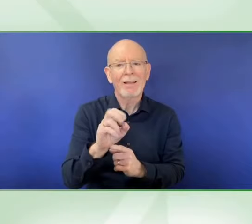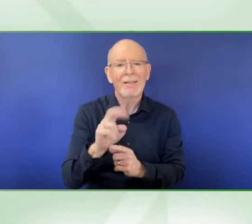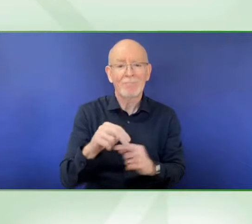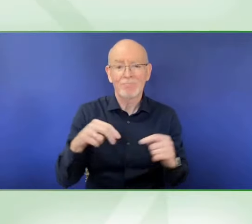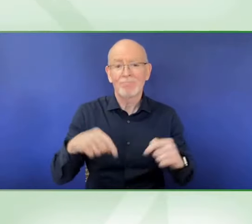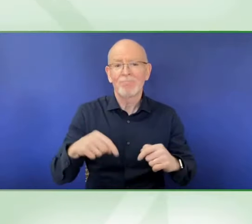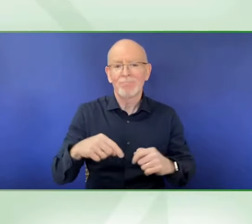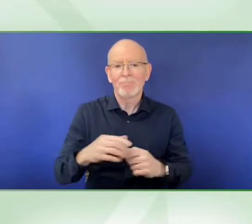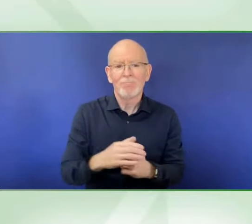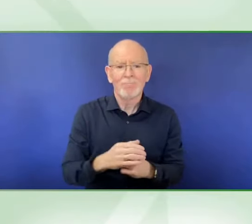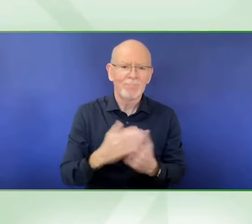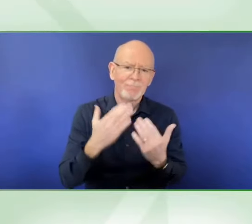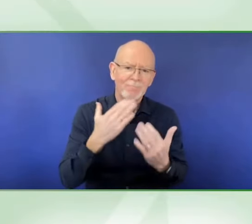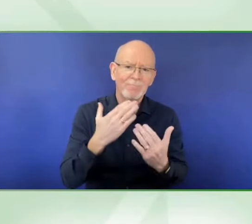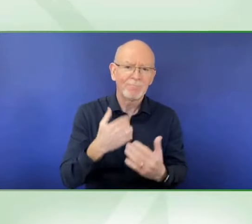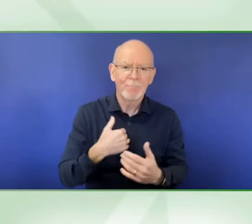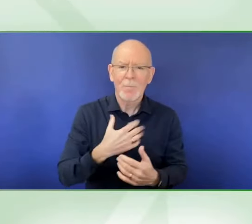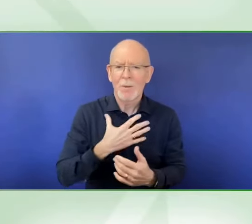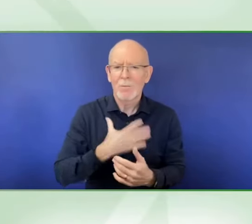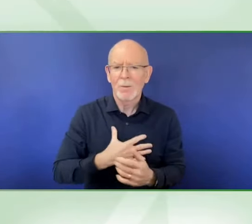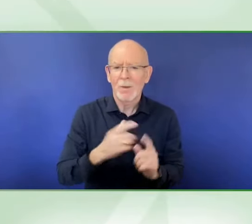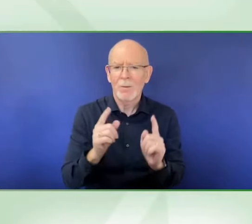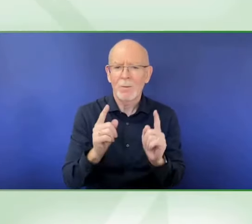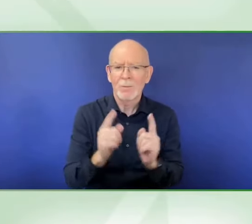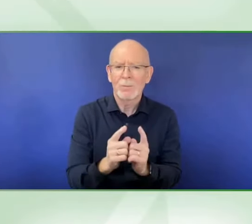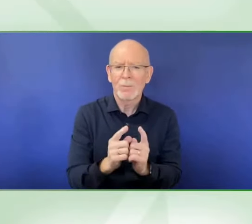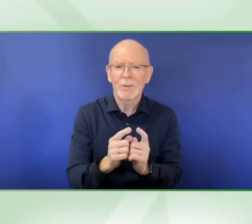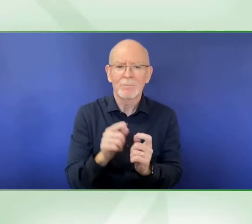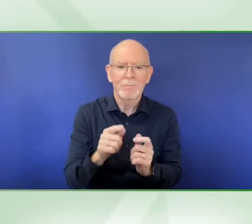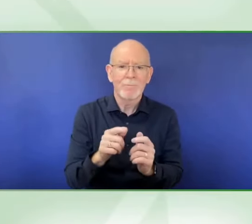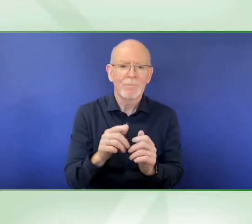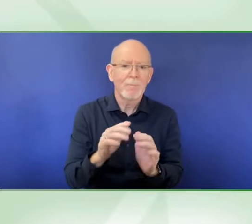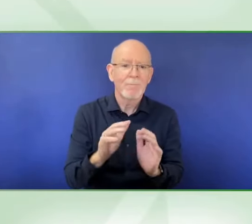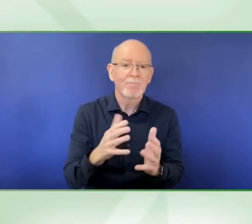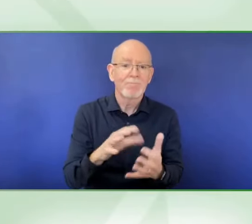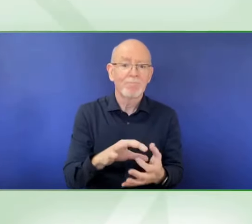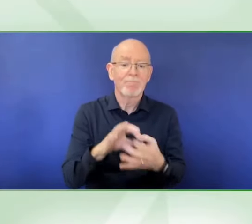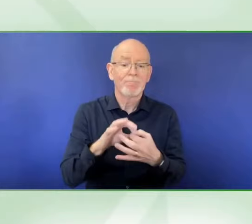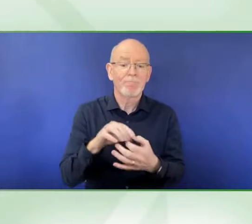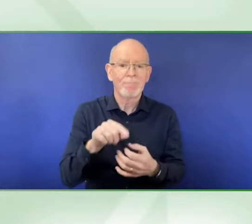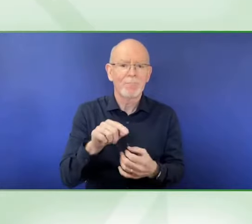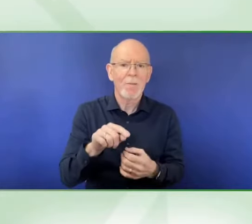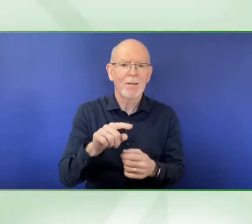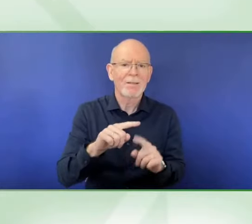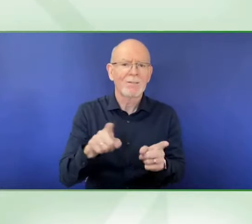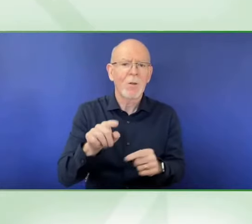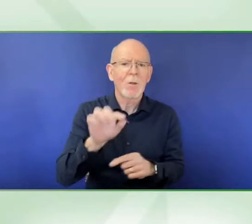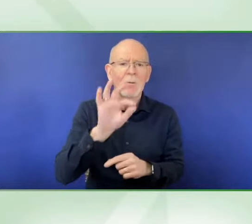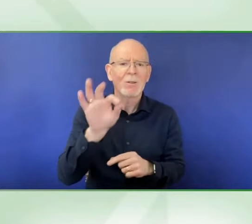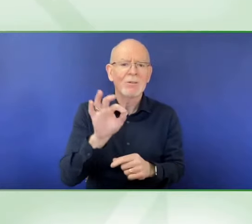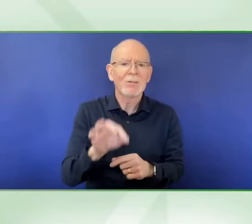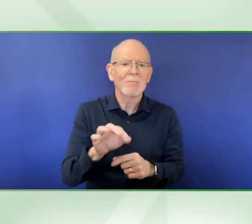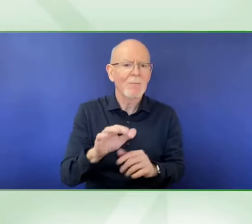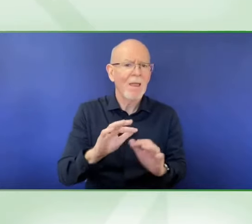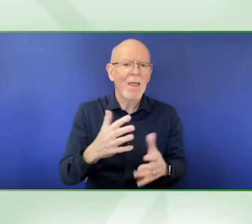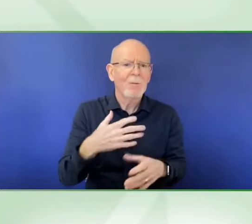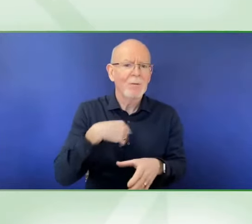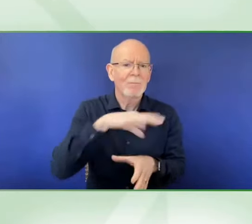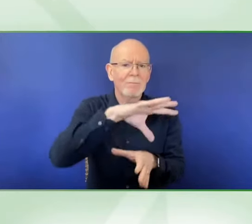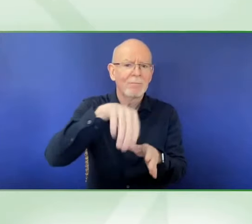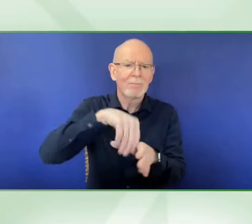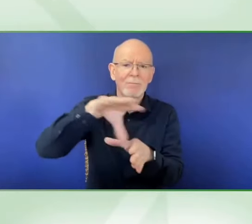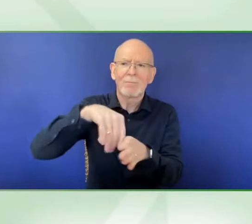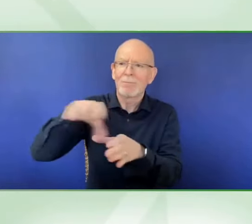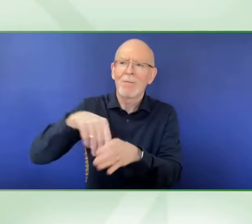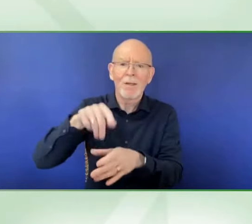to be someone with a disability or with a different ability. It's the fact that astronomy has to do with